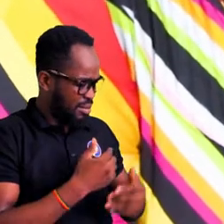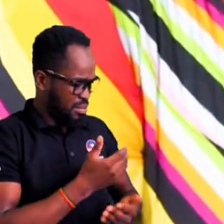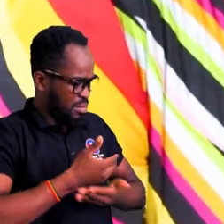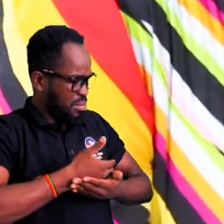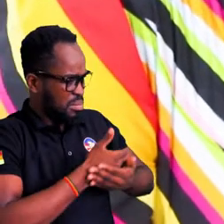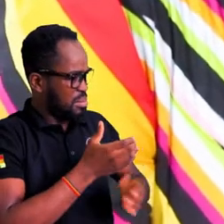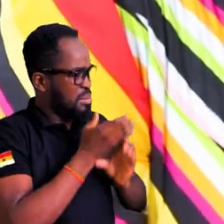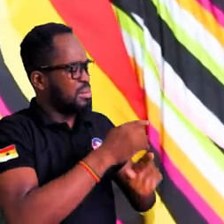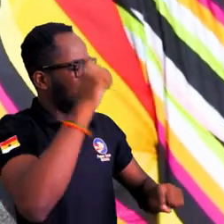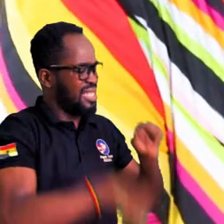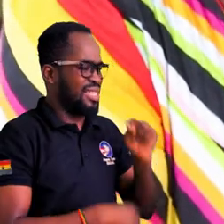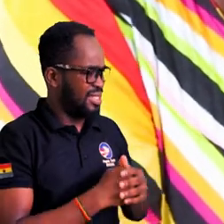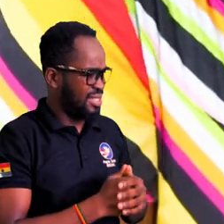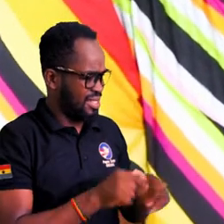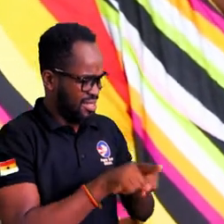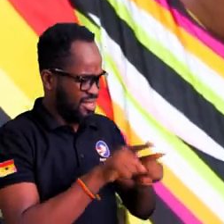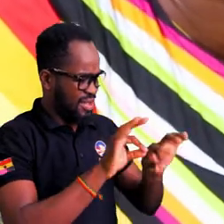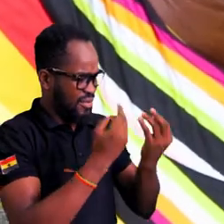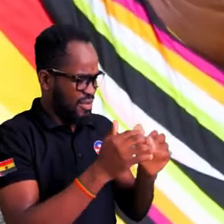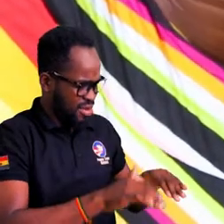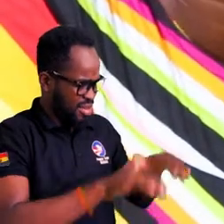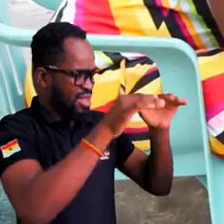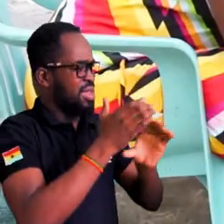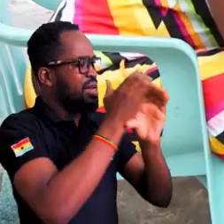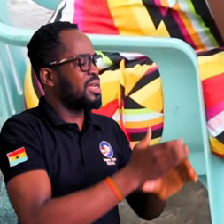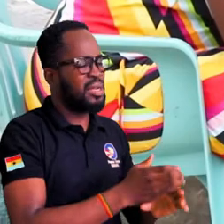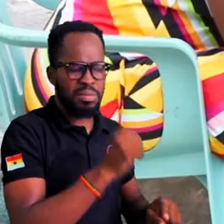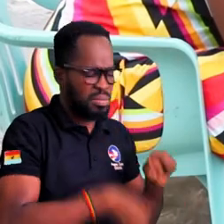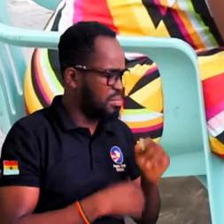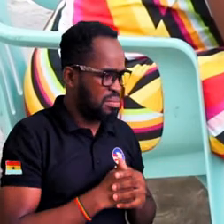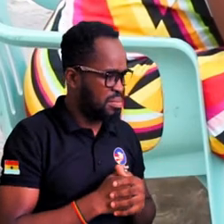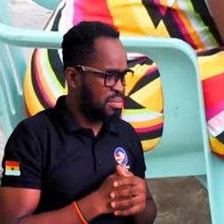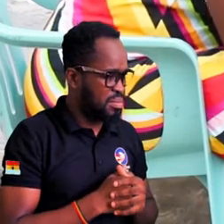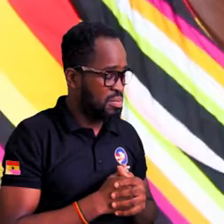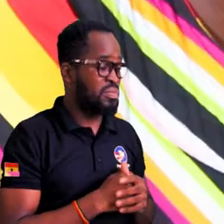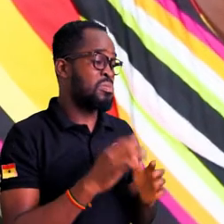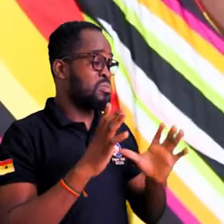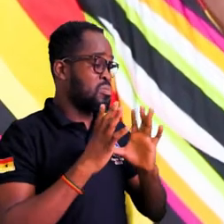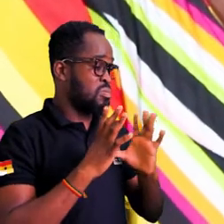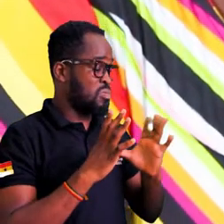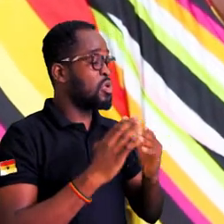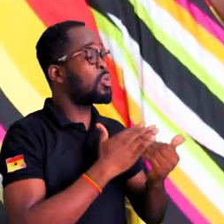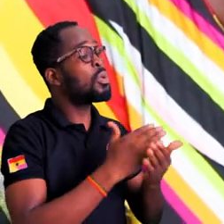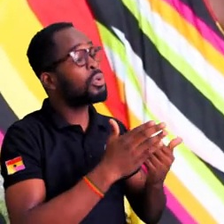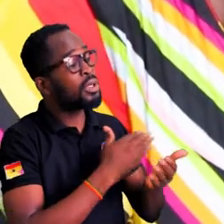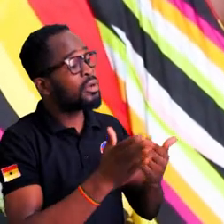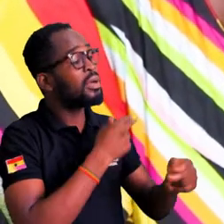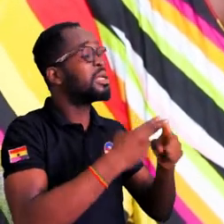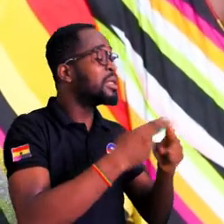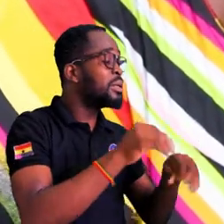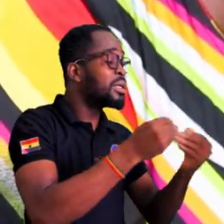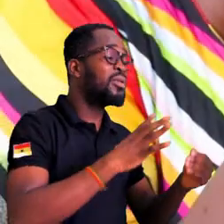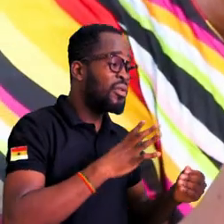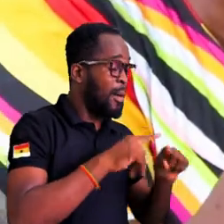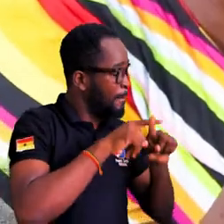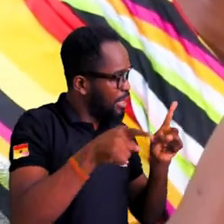carry their pregnancies, let alone raise families. That's cruel. Well, call it whatever you want to call